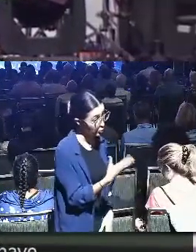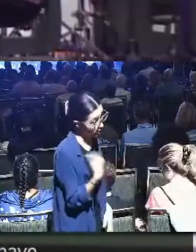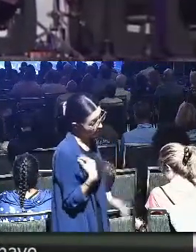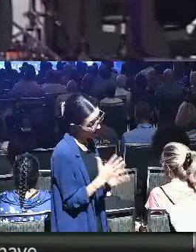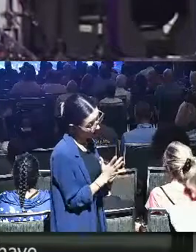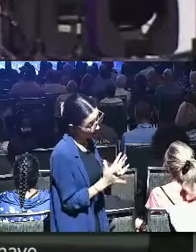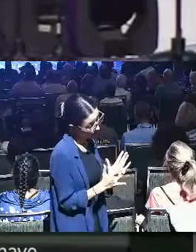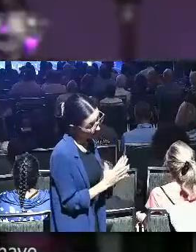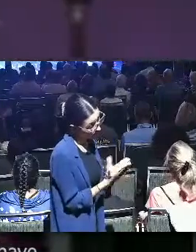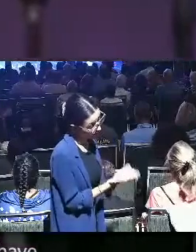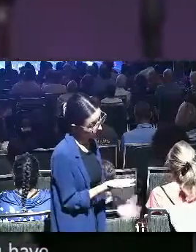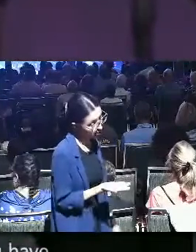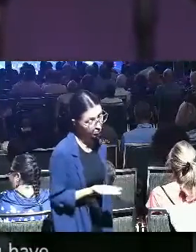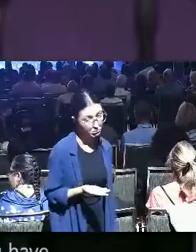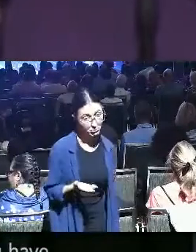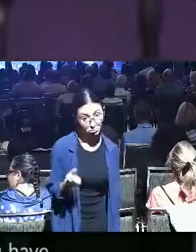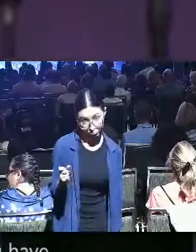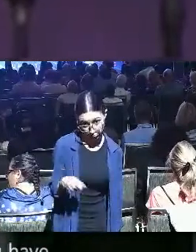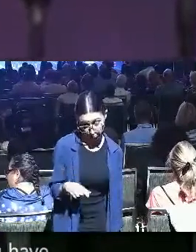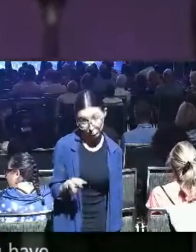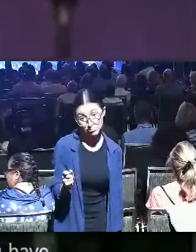Bible.